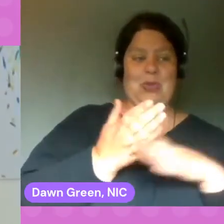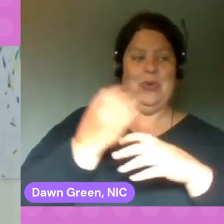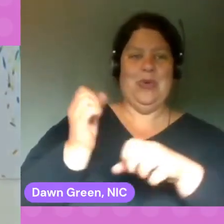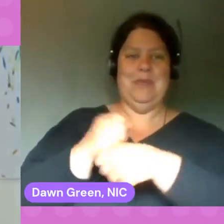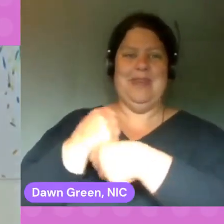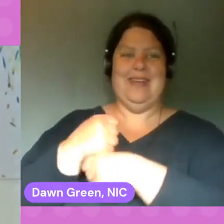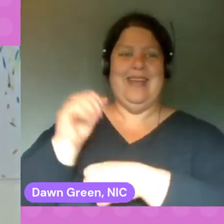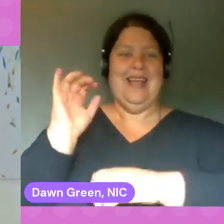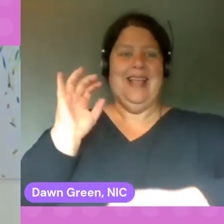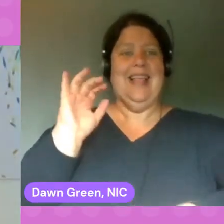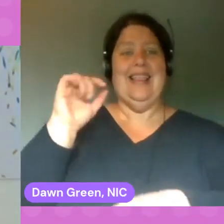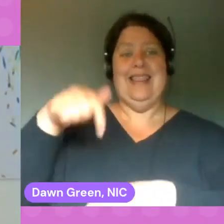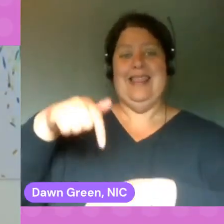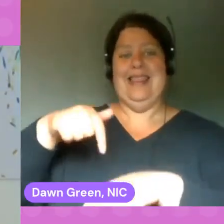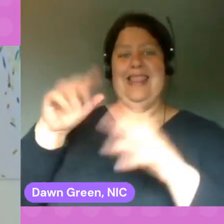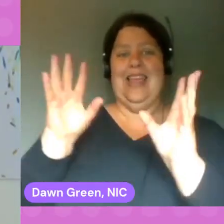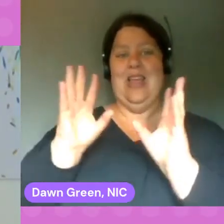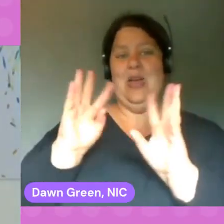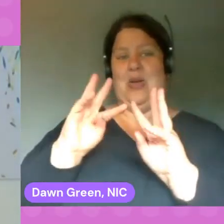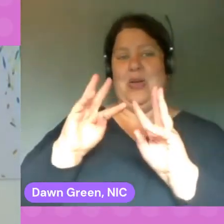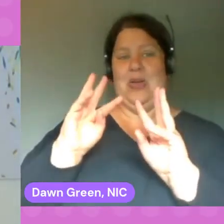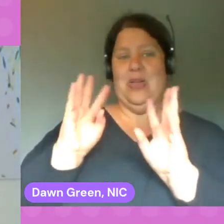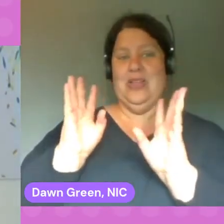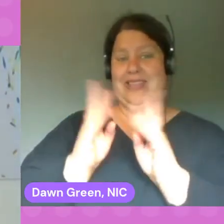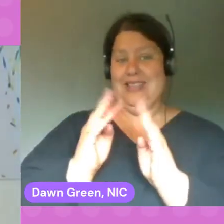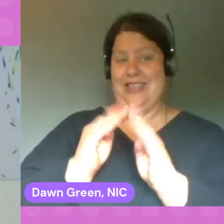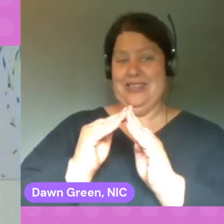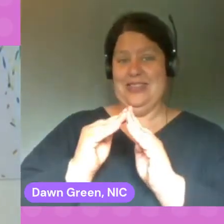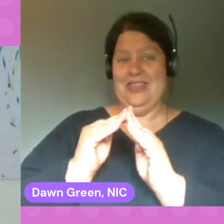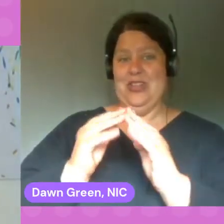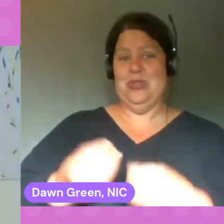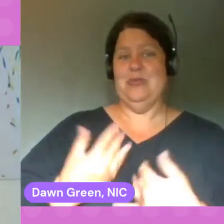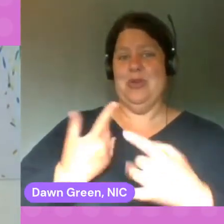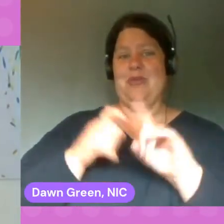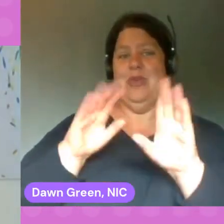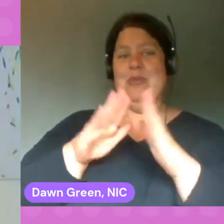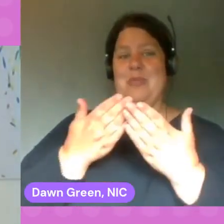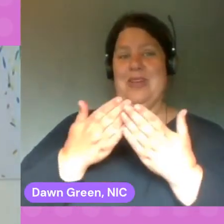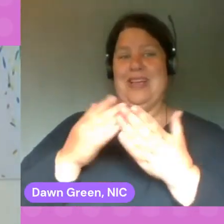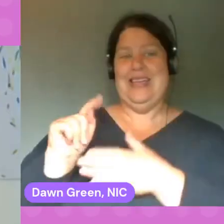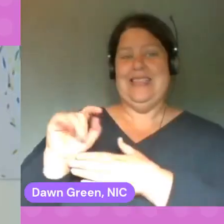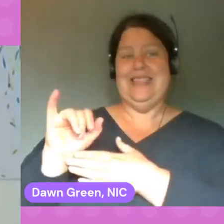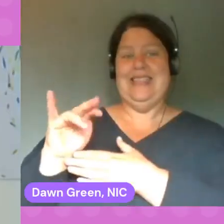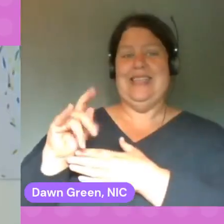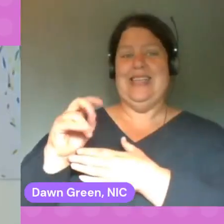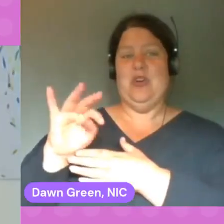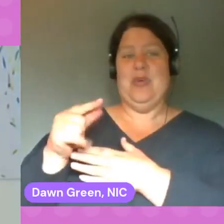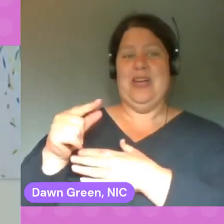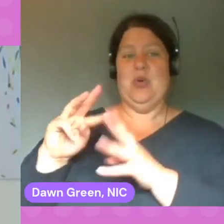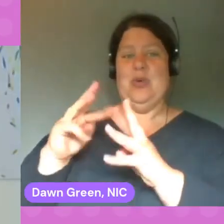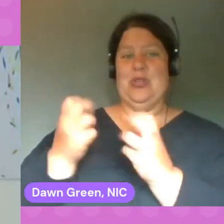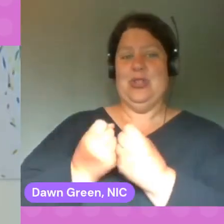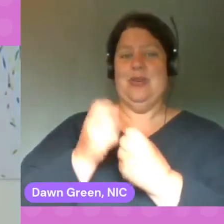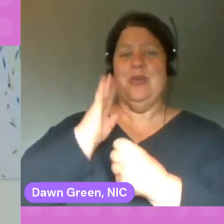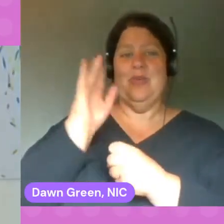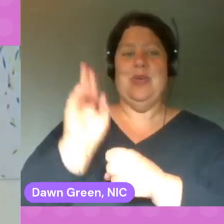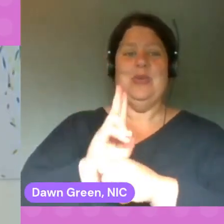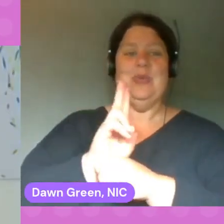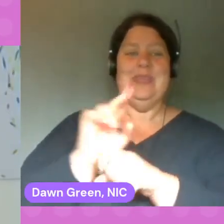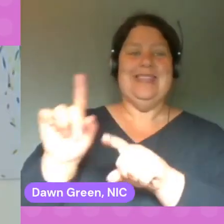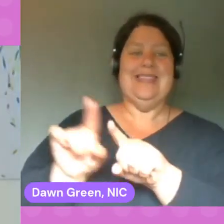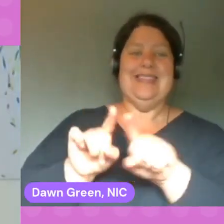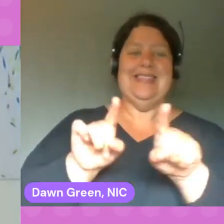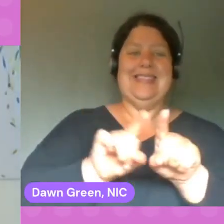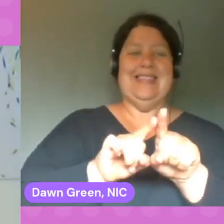is inspired by my book that came out last year called The Tinkering Workshop. And we're going to take the same approach to